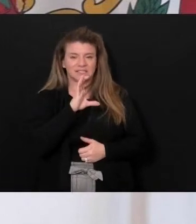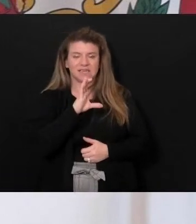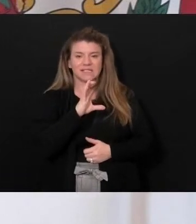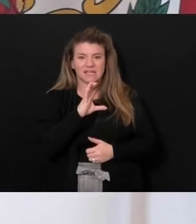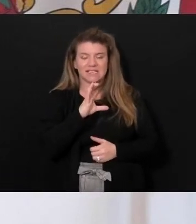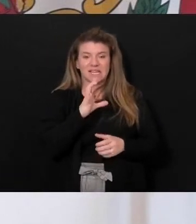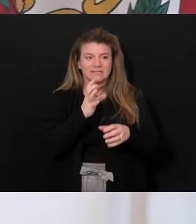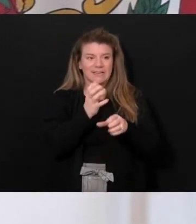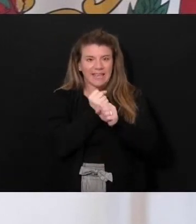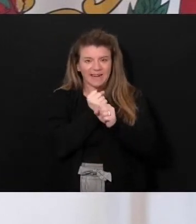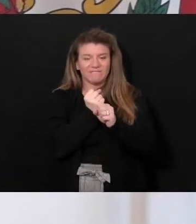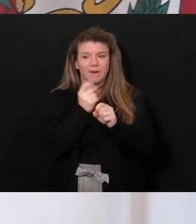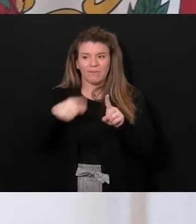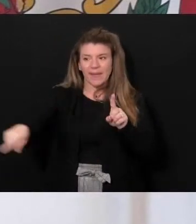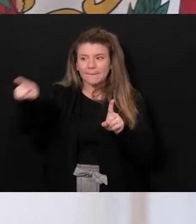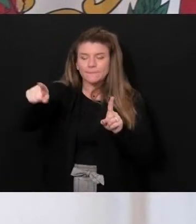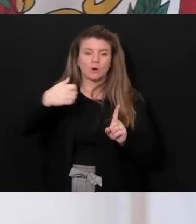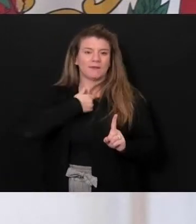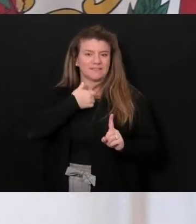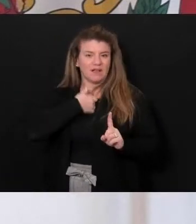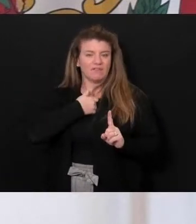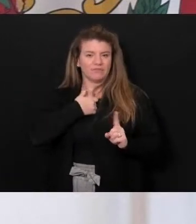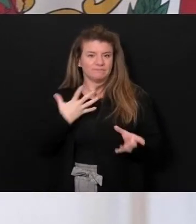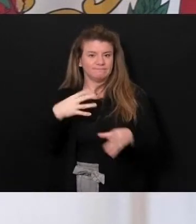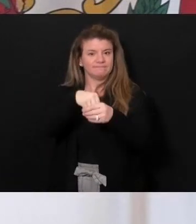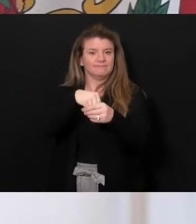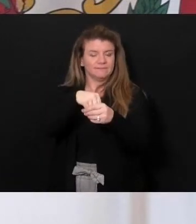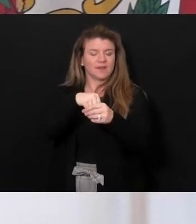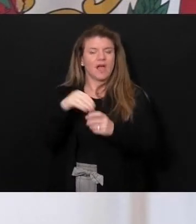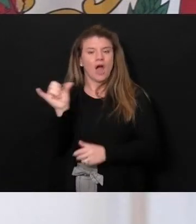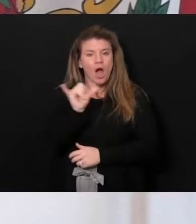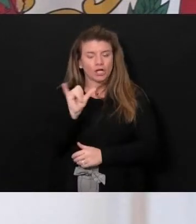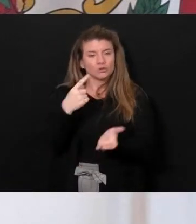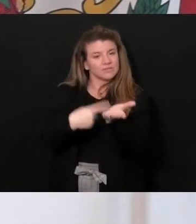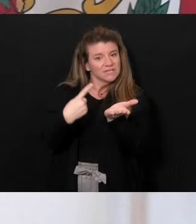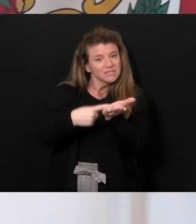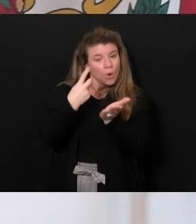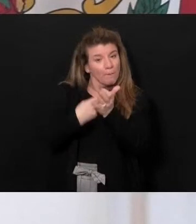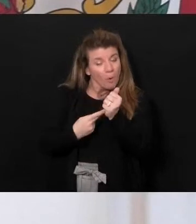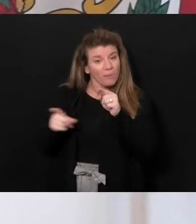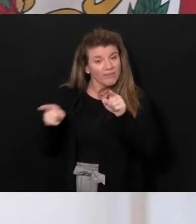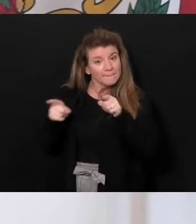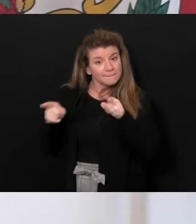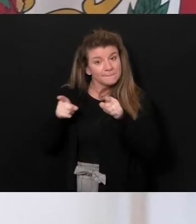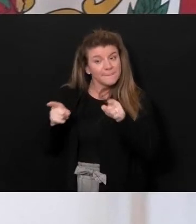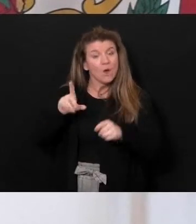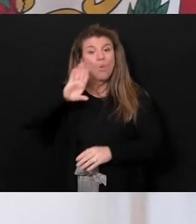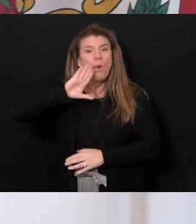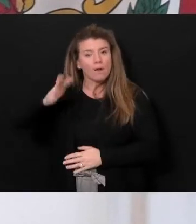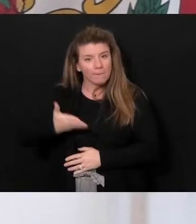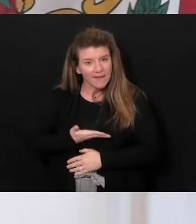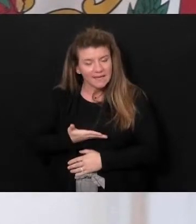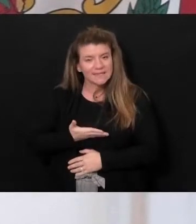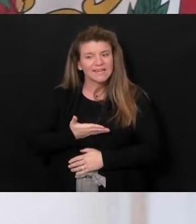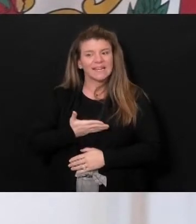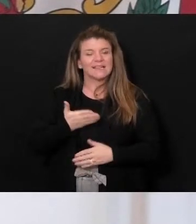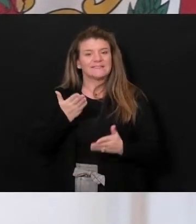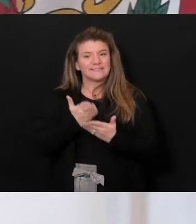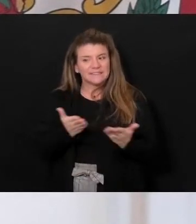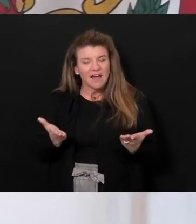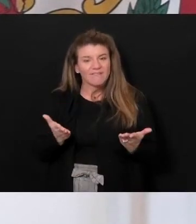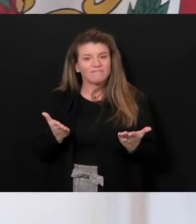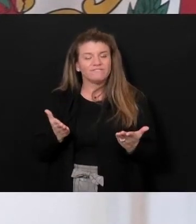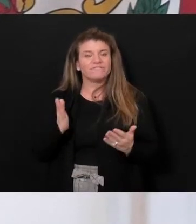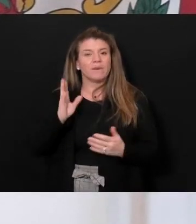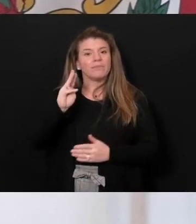either them or myself and everything, and also having discussions with both of them, welcoming stuff coming from the